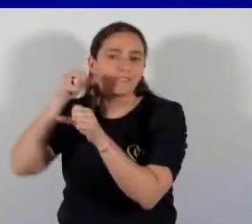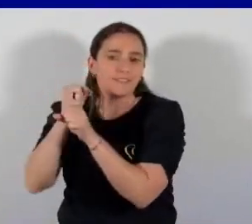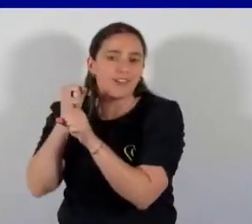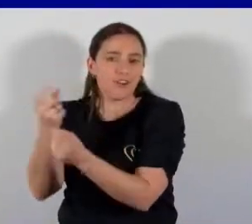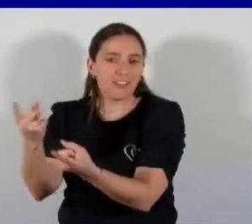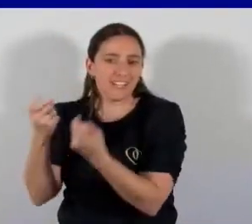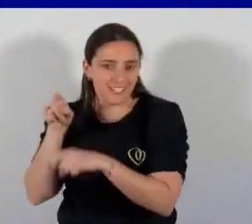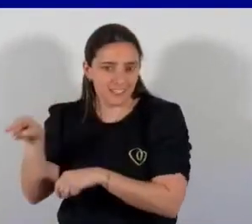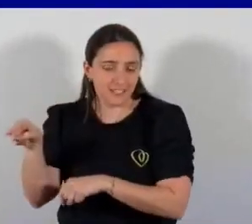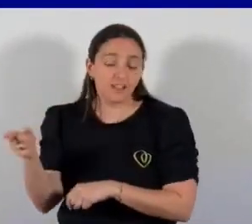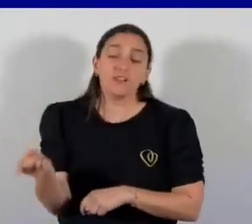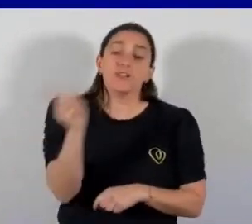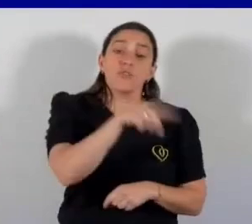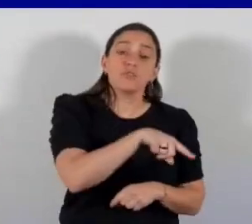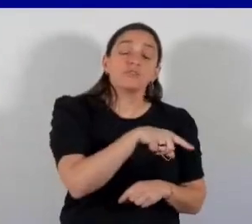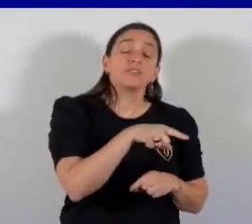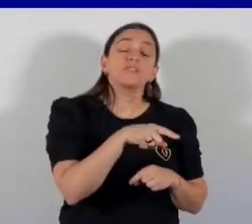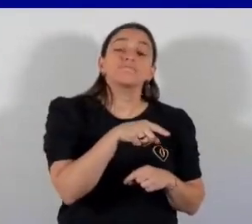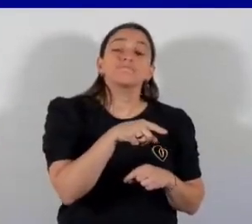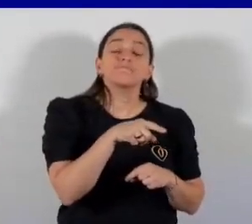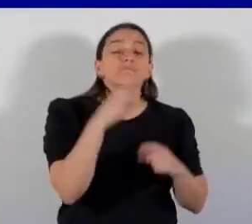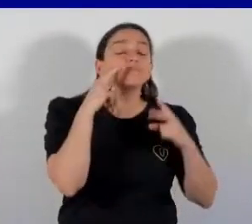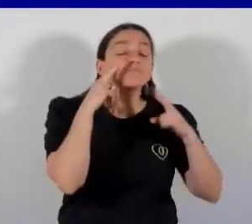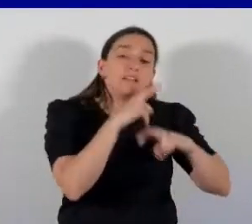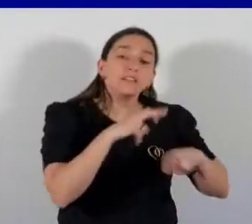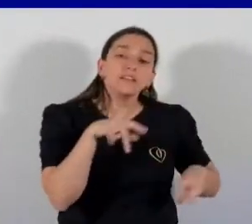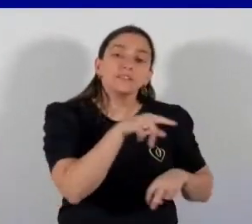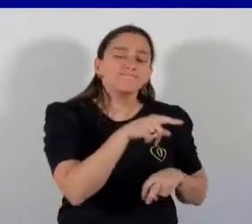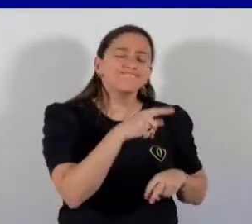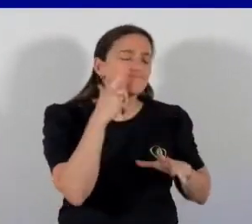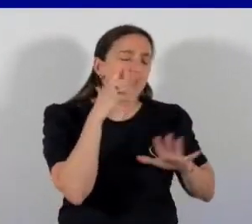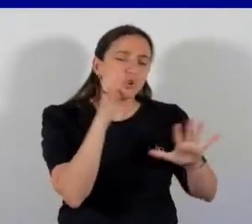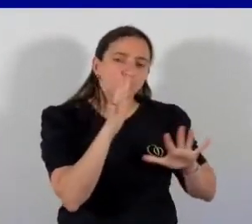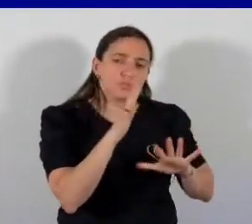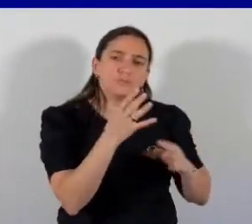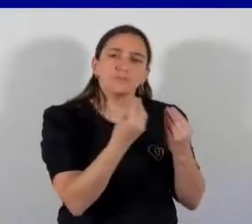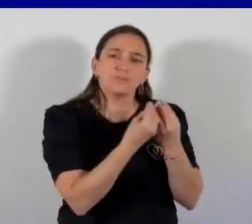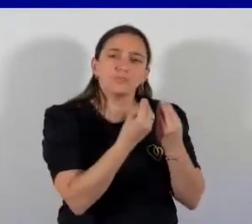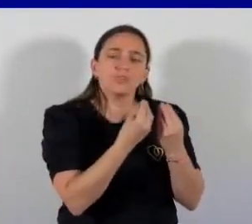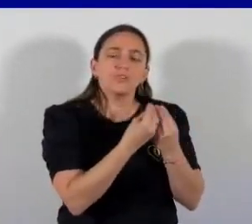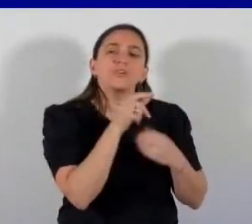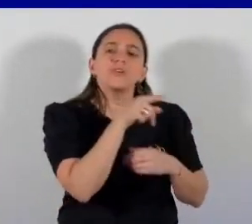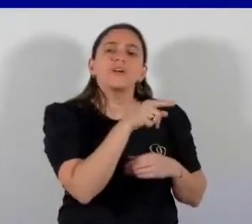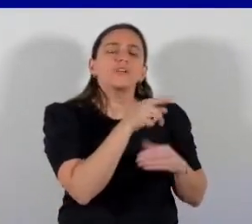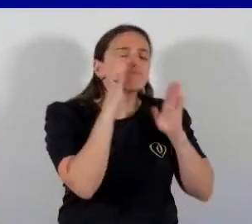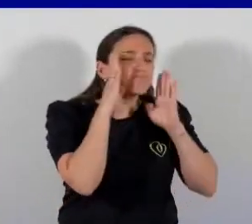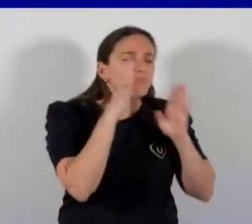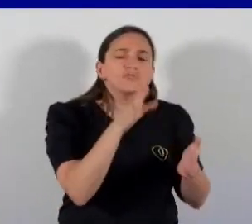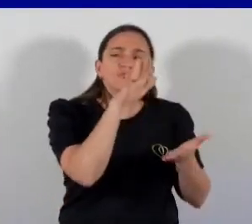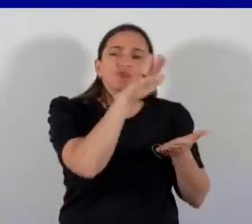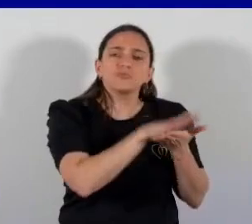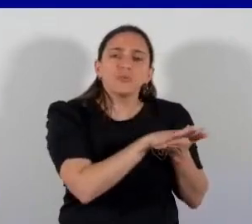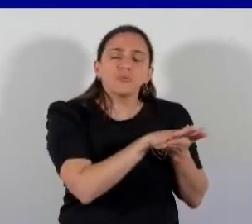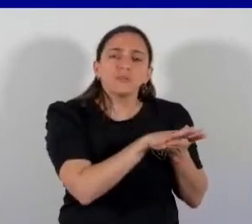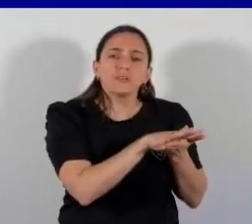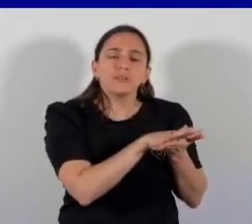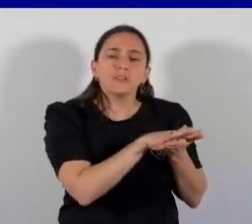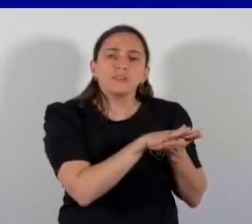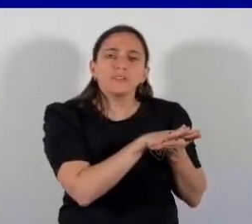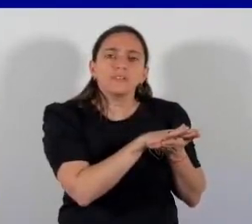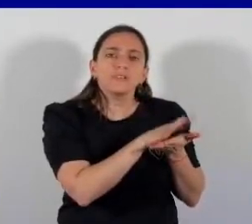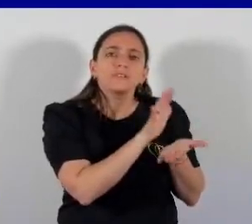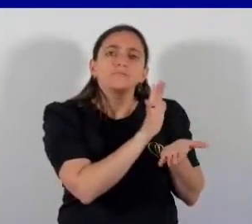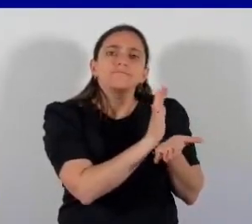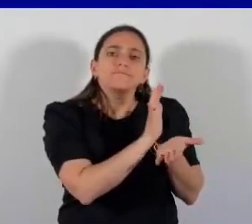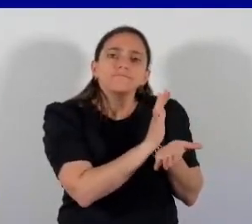human capital, and another less known, which is the line of Hiroshima Show. que se cubre el aspecto